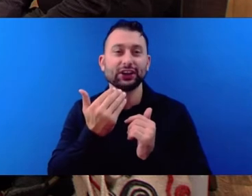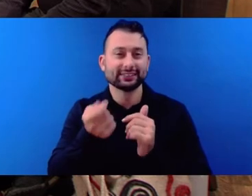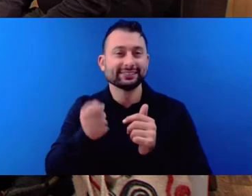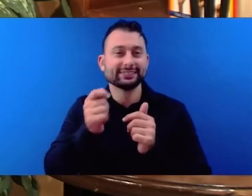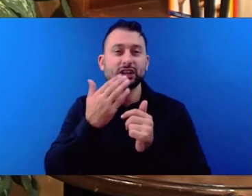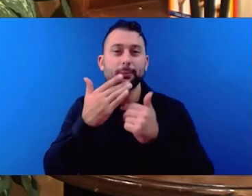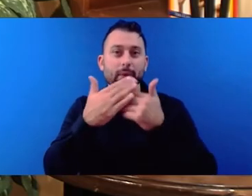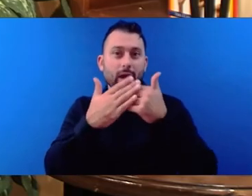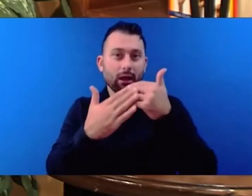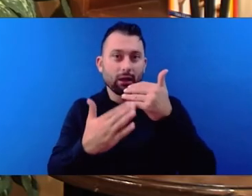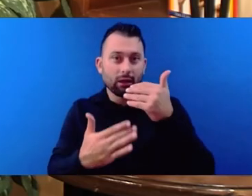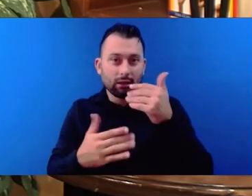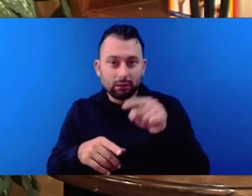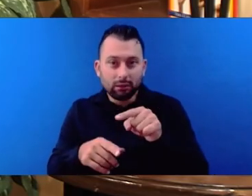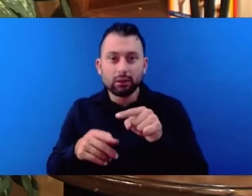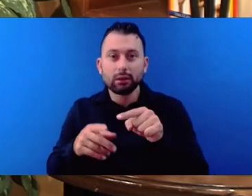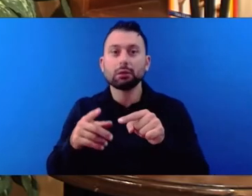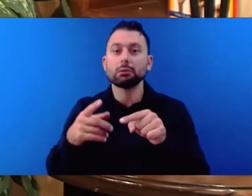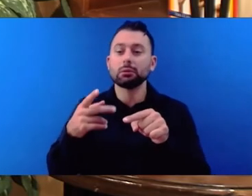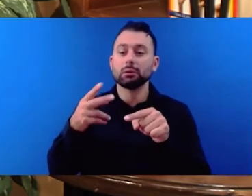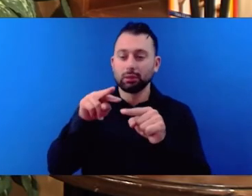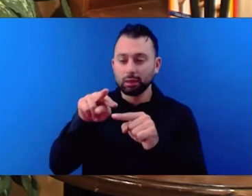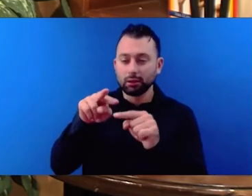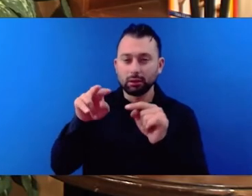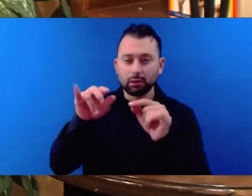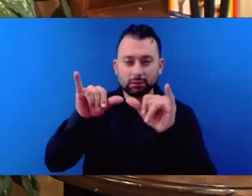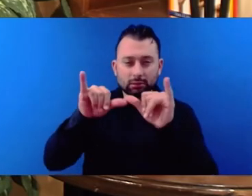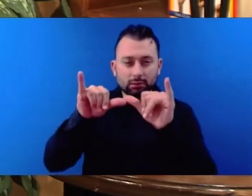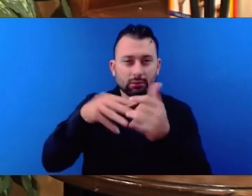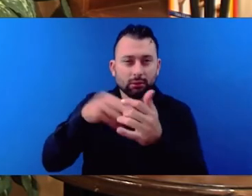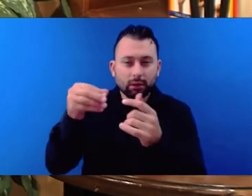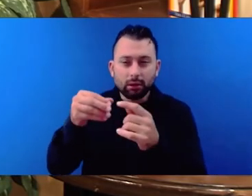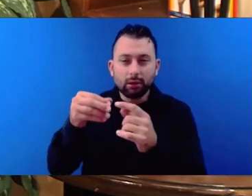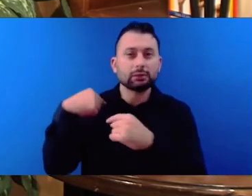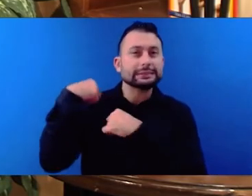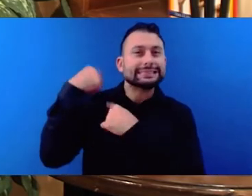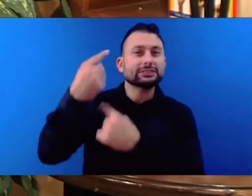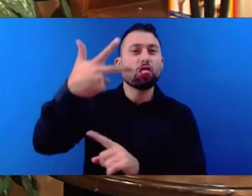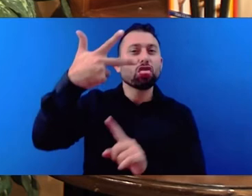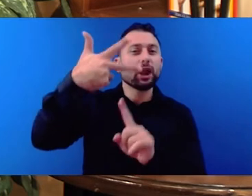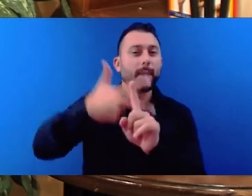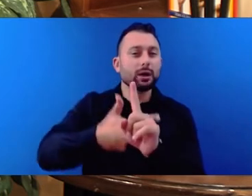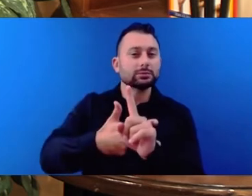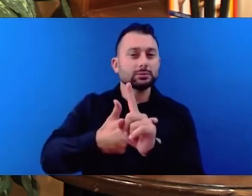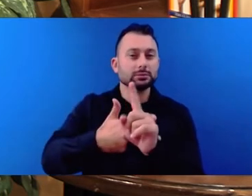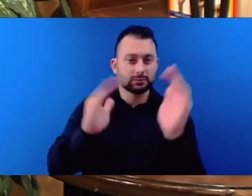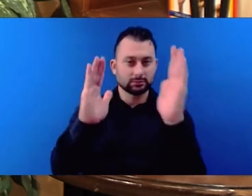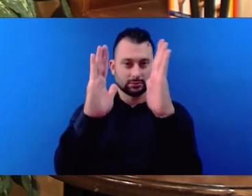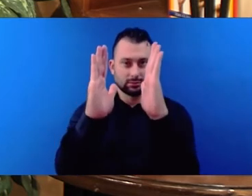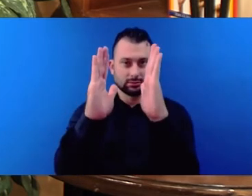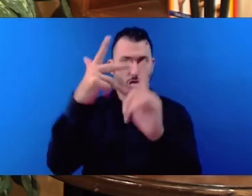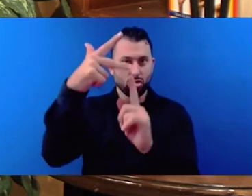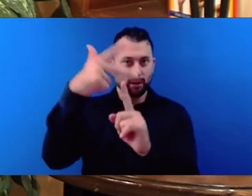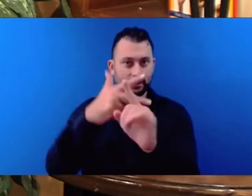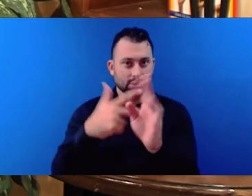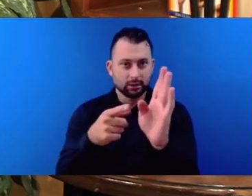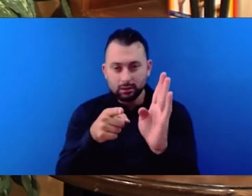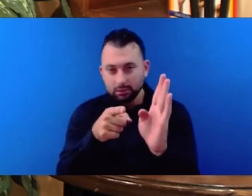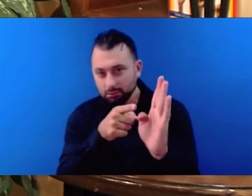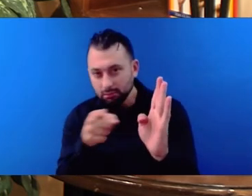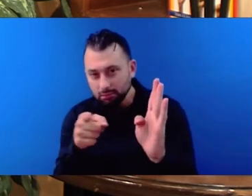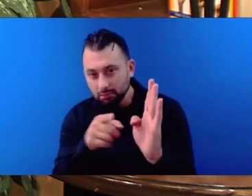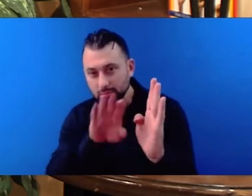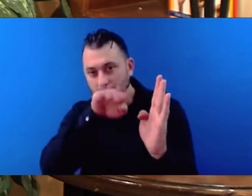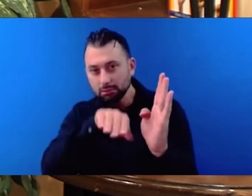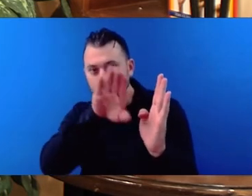can kind of tell your doctor how you're doing over a period of time, which is nice. And